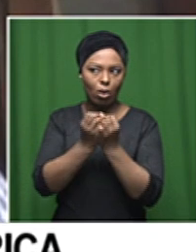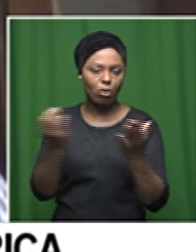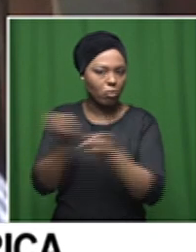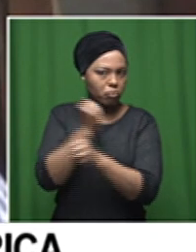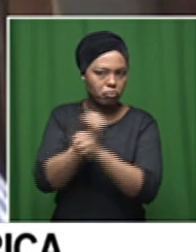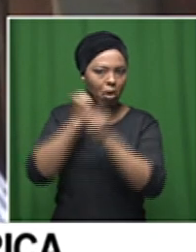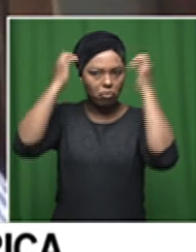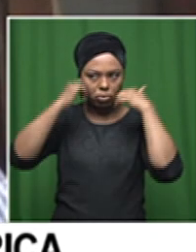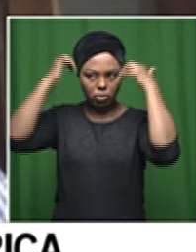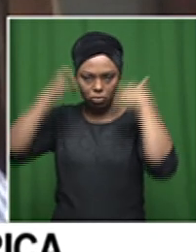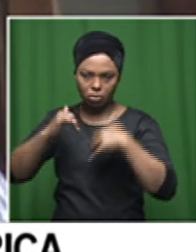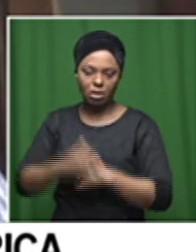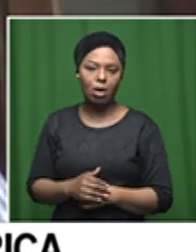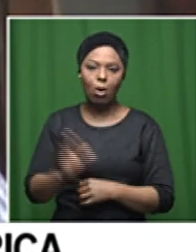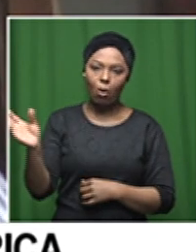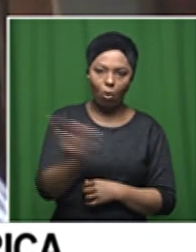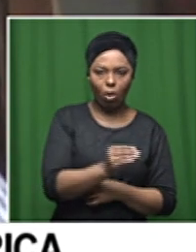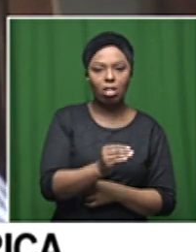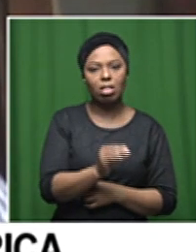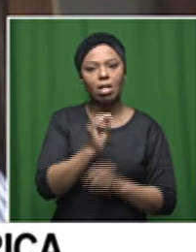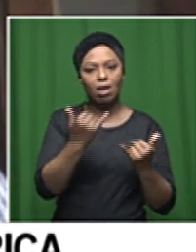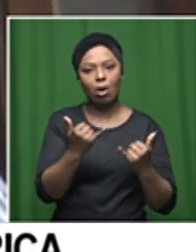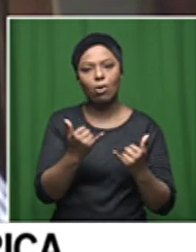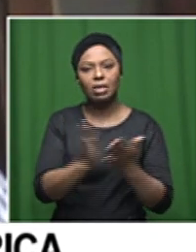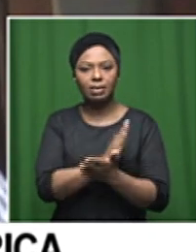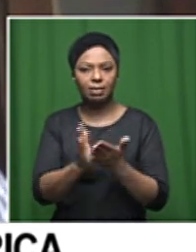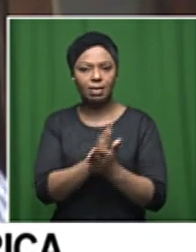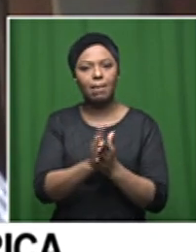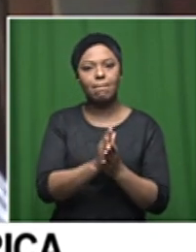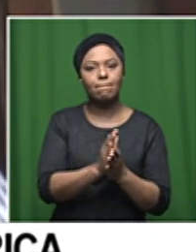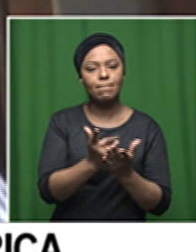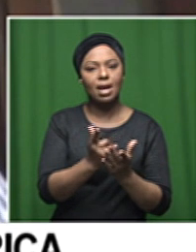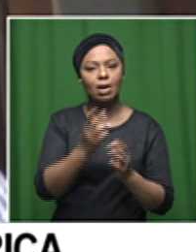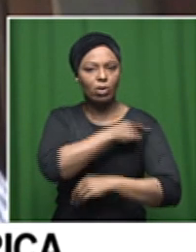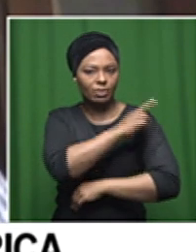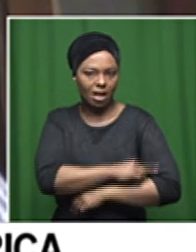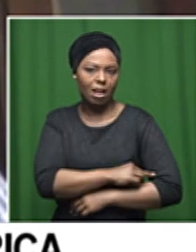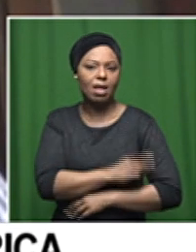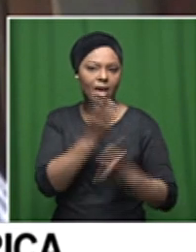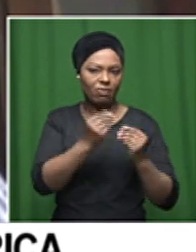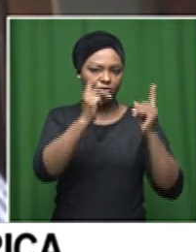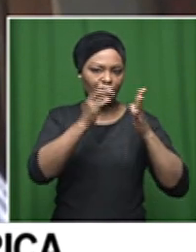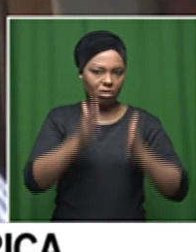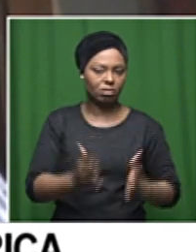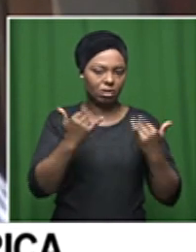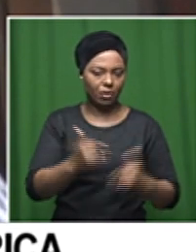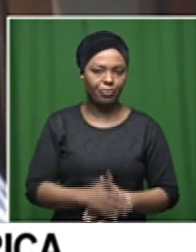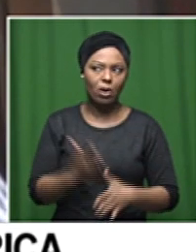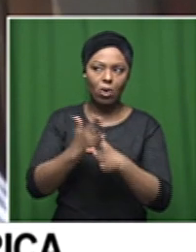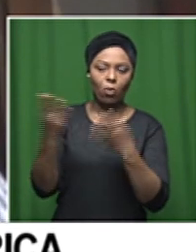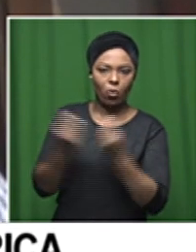got specialists, some departments more than one. We worked in collaboration. Our